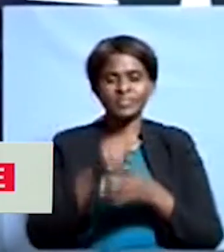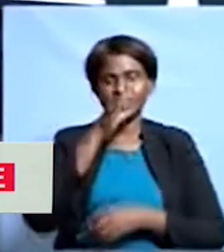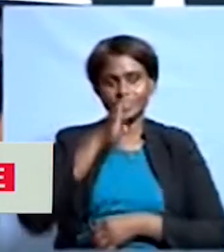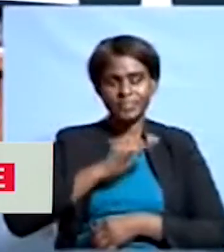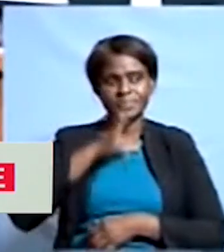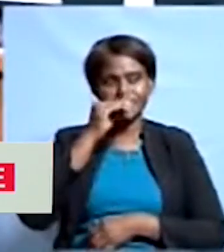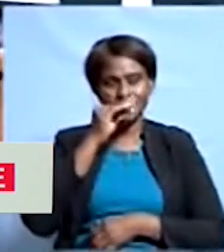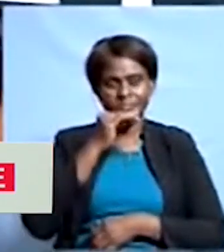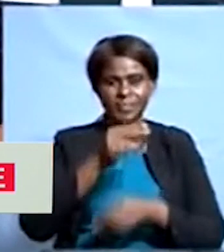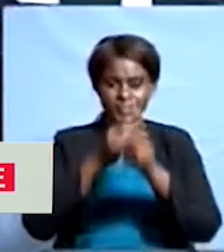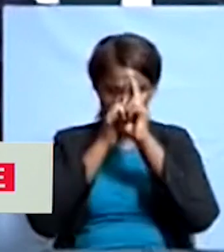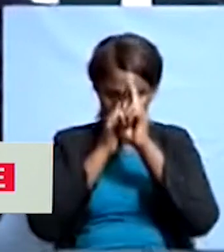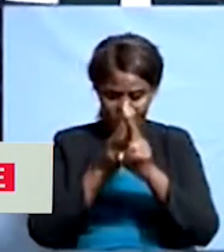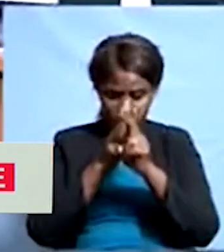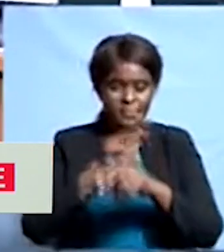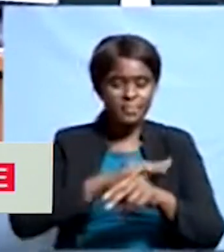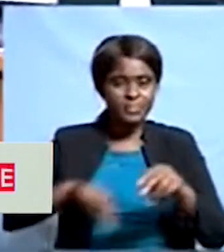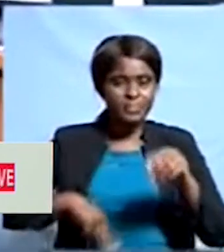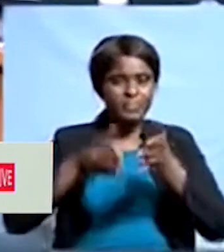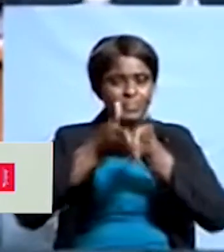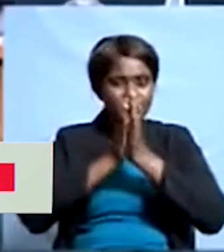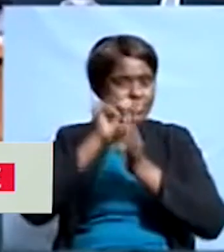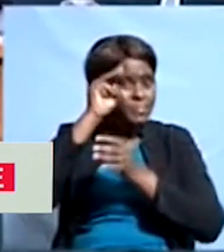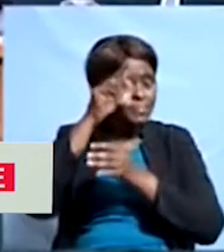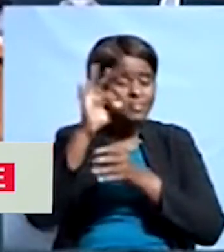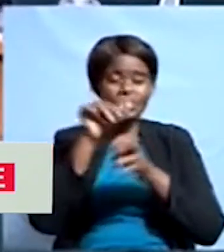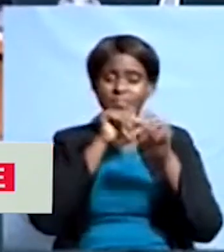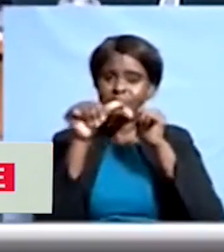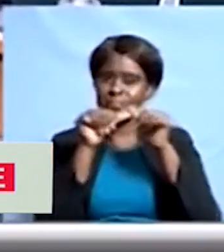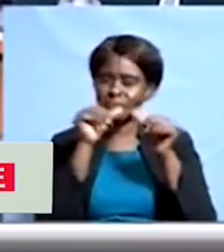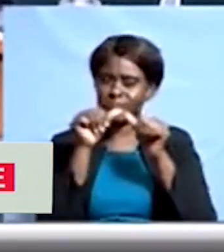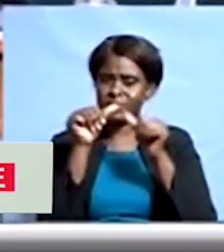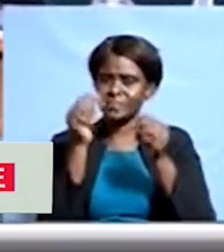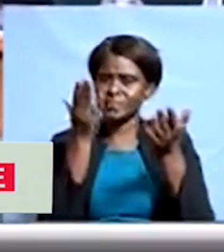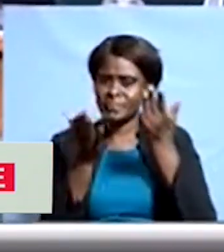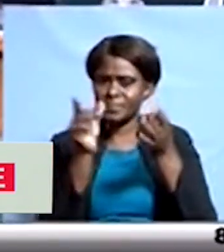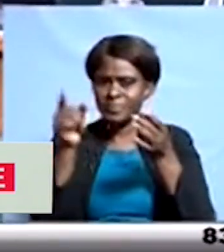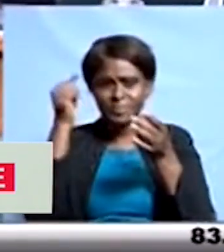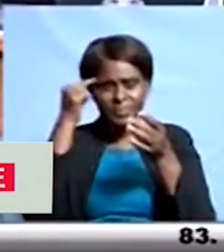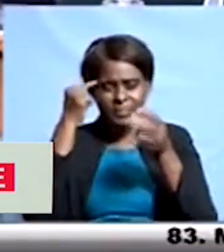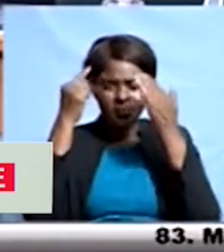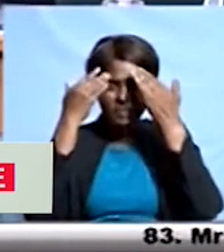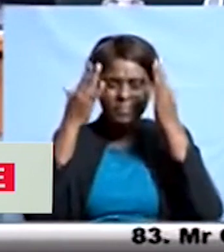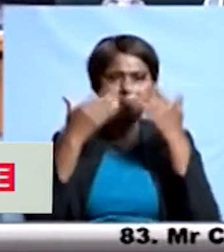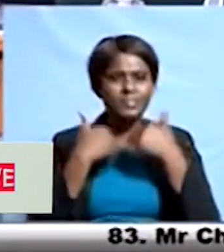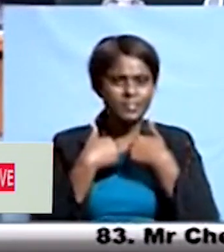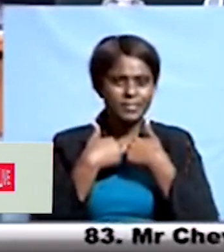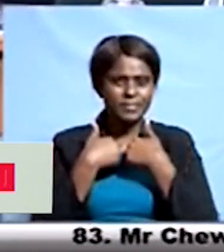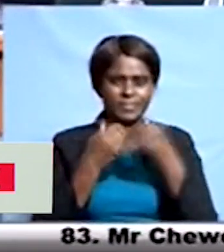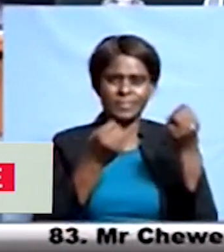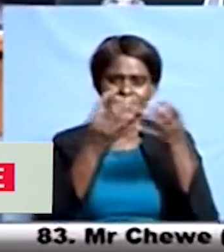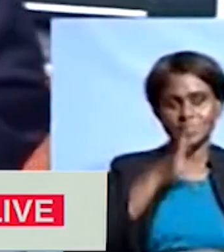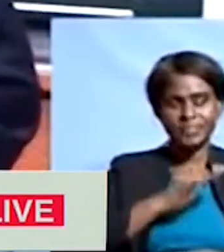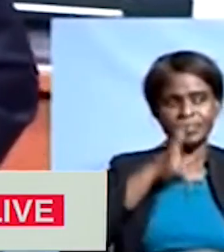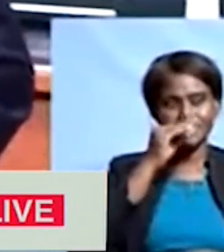is only fair that those who have been on the program for over 10 years are removed to allow others and the most vulnerable